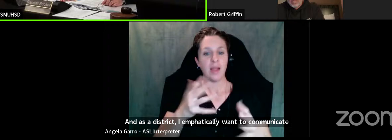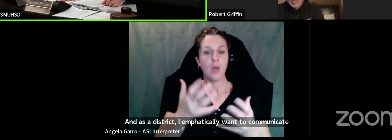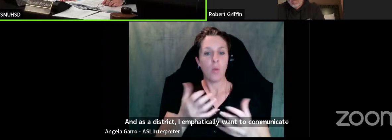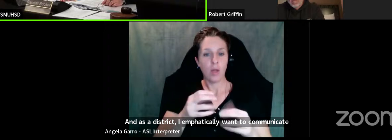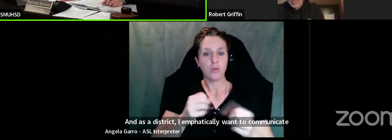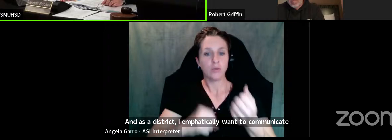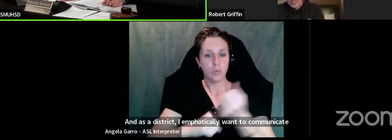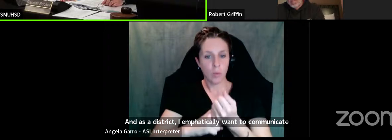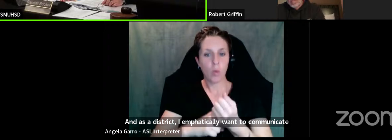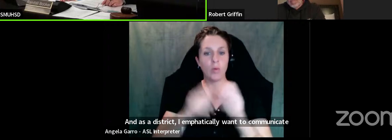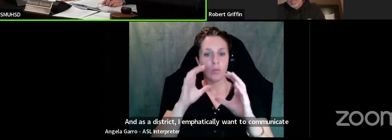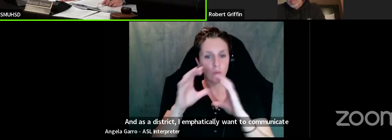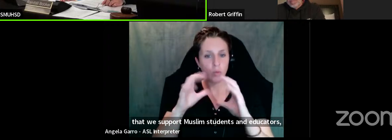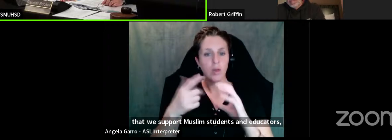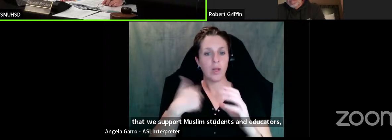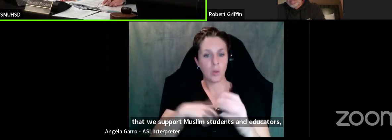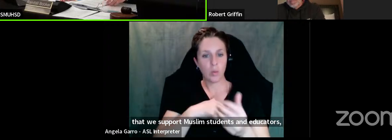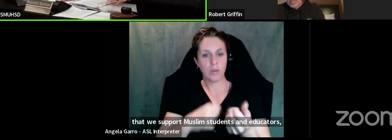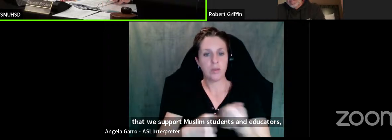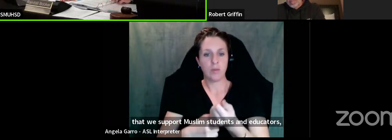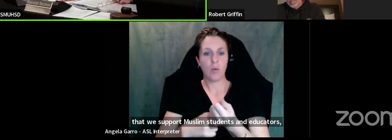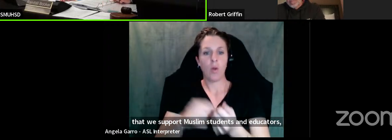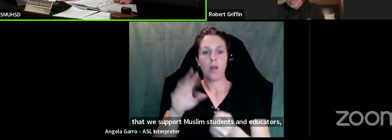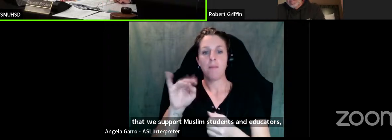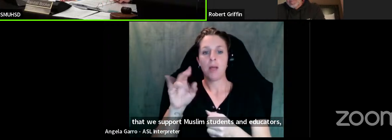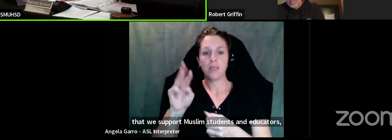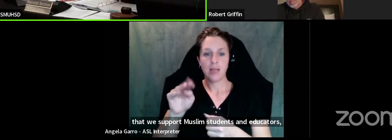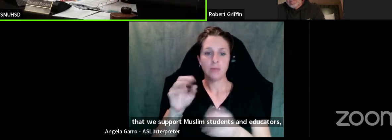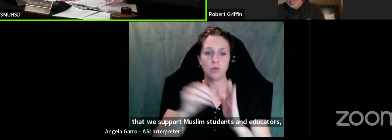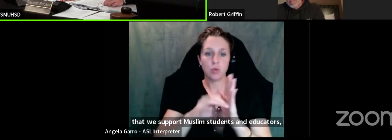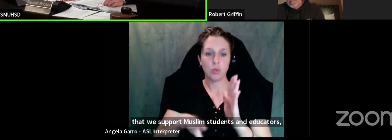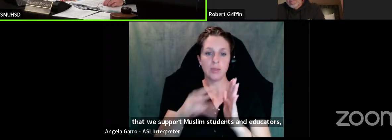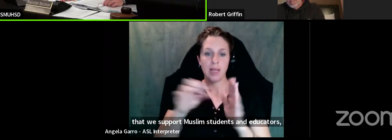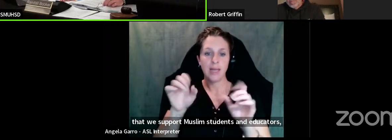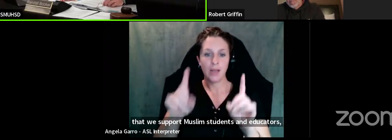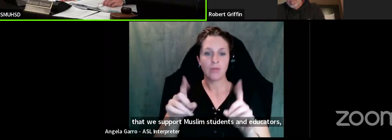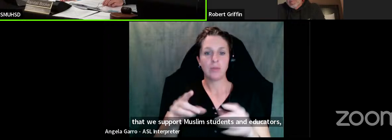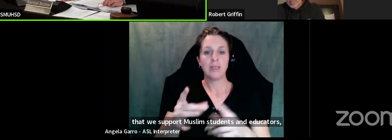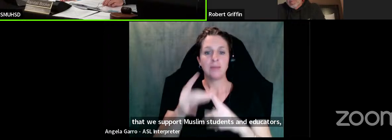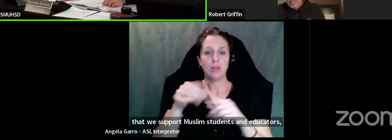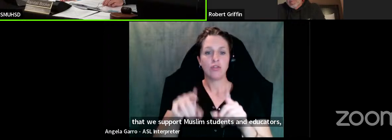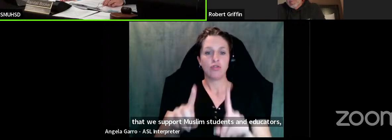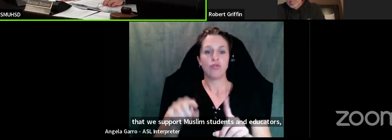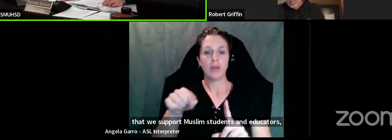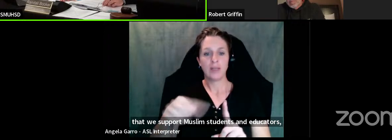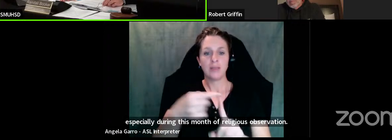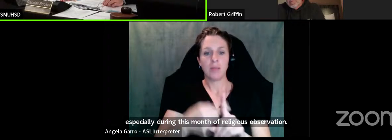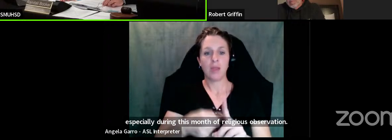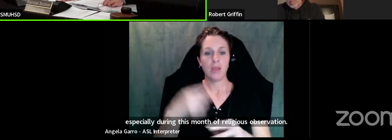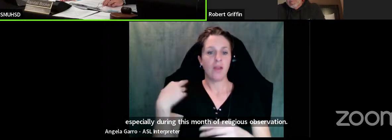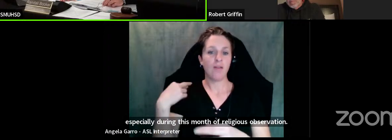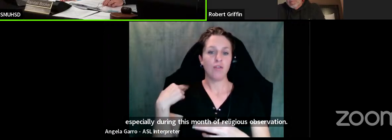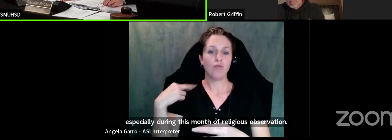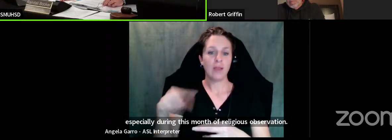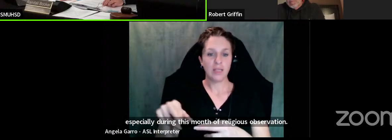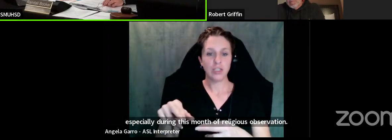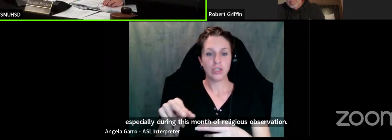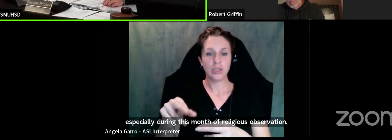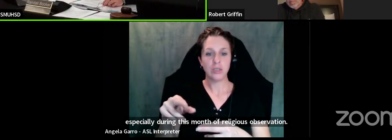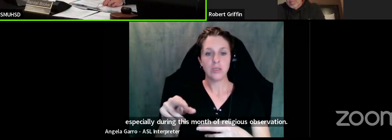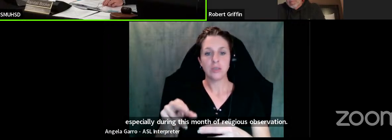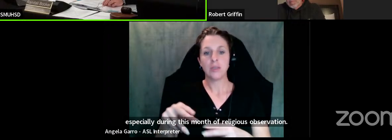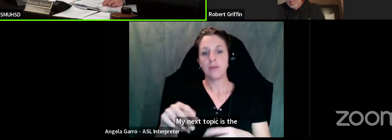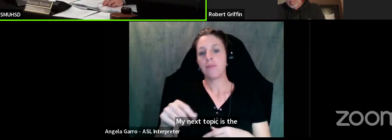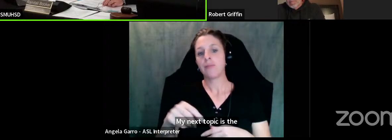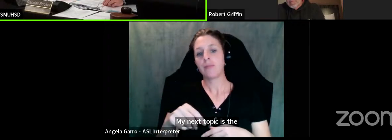educators, especially during this month of religious observation. My next topic is the OYE conference. I